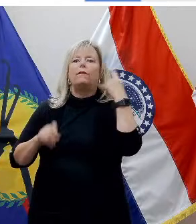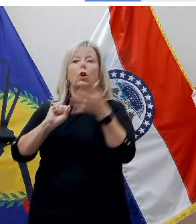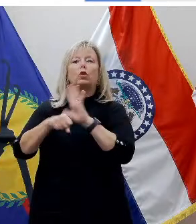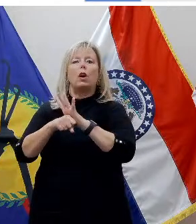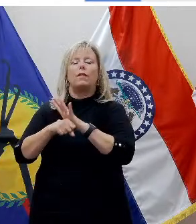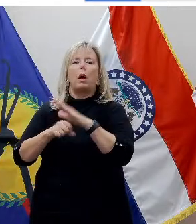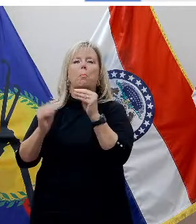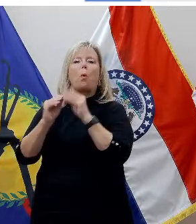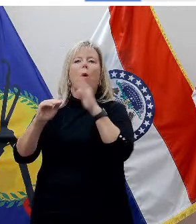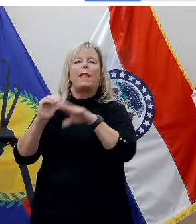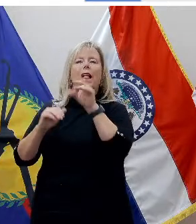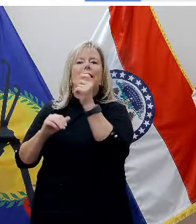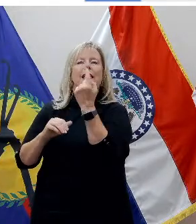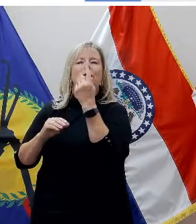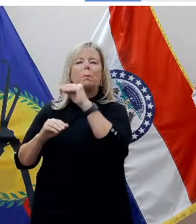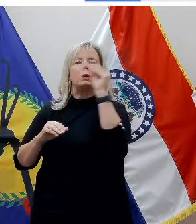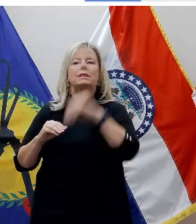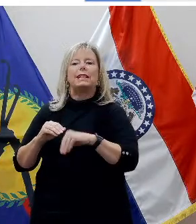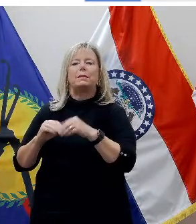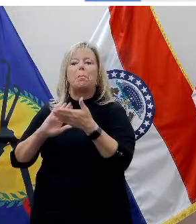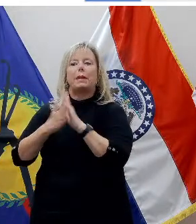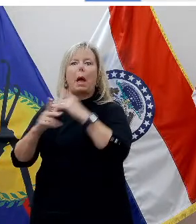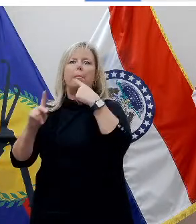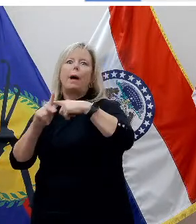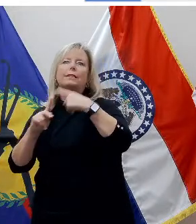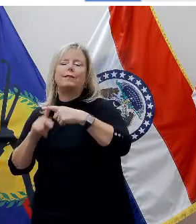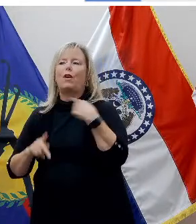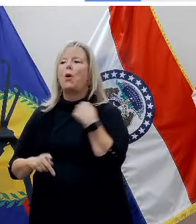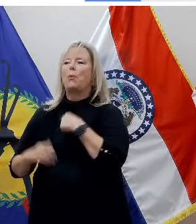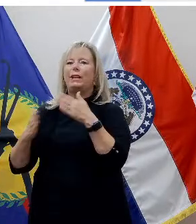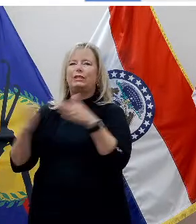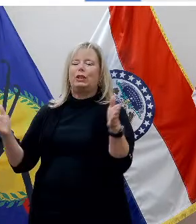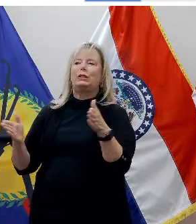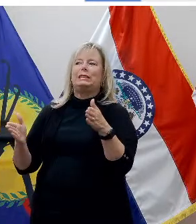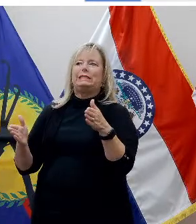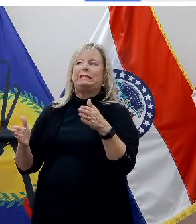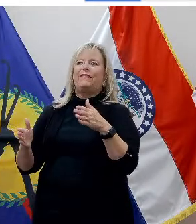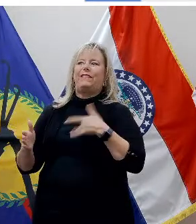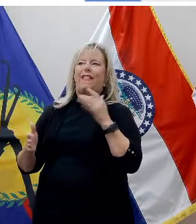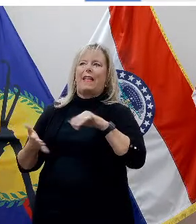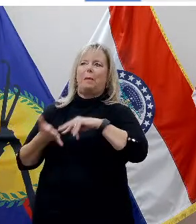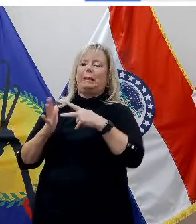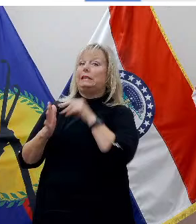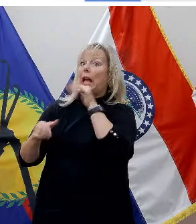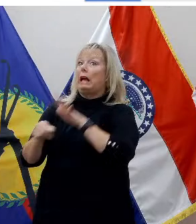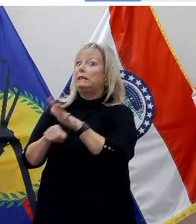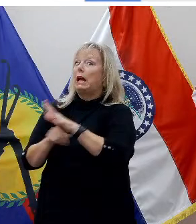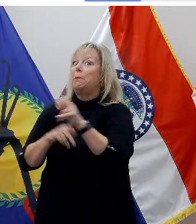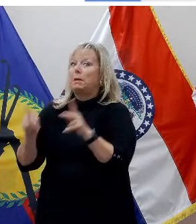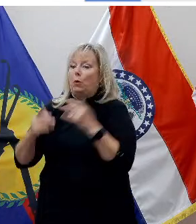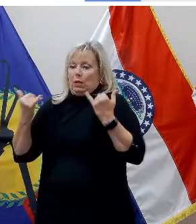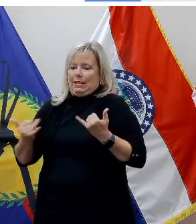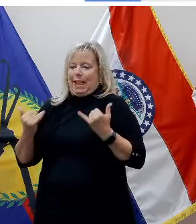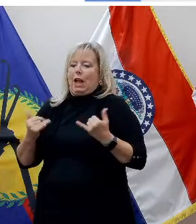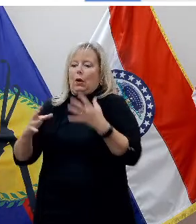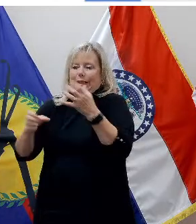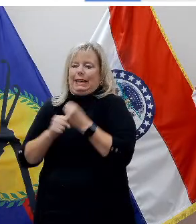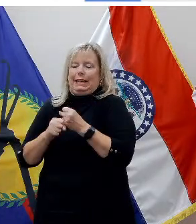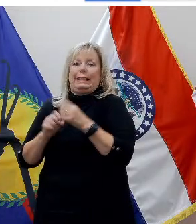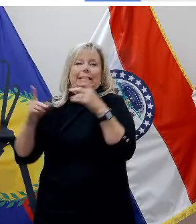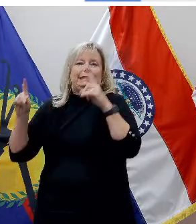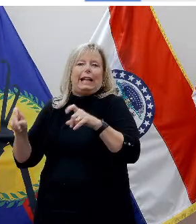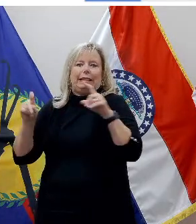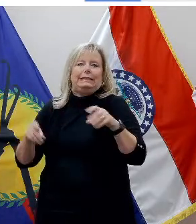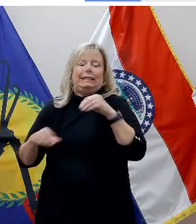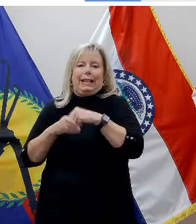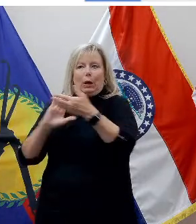over 11% of them are coming out as positive. We generally take this to mean that not enough people are currently getting tested in